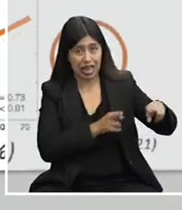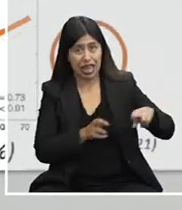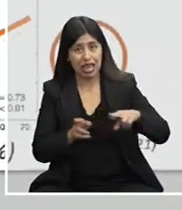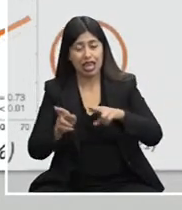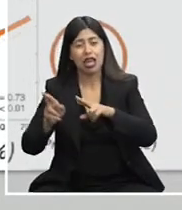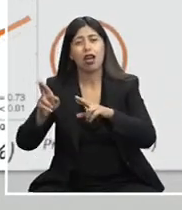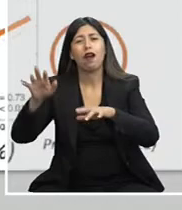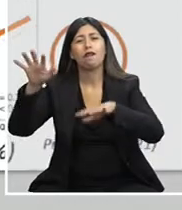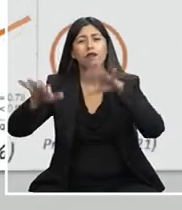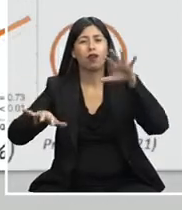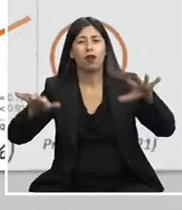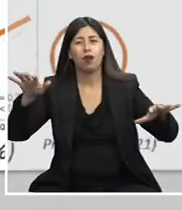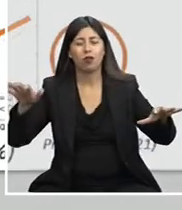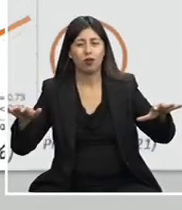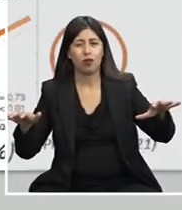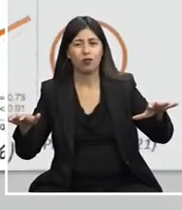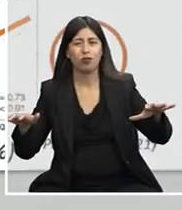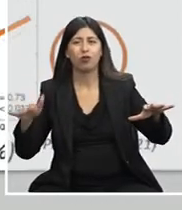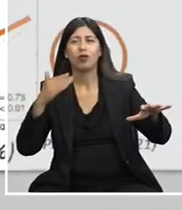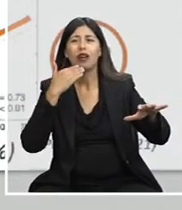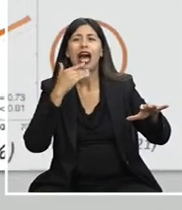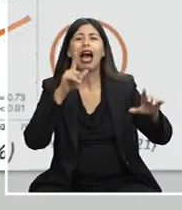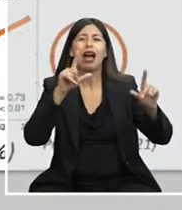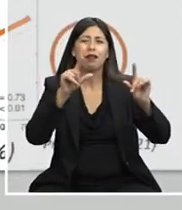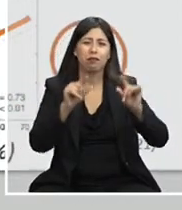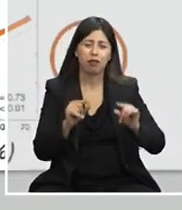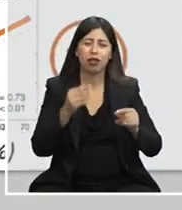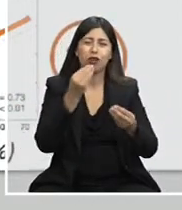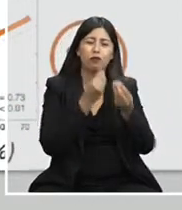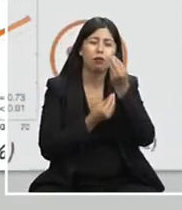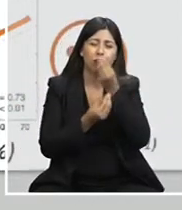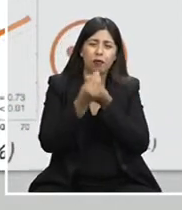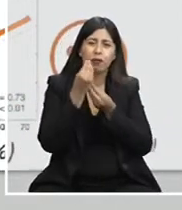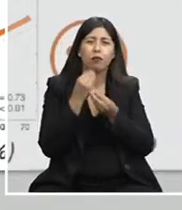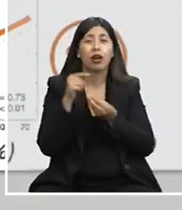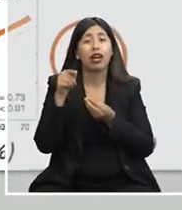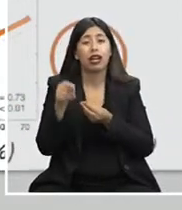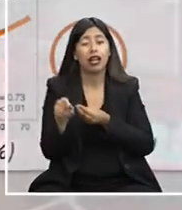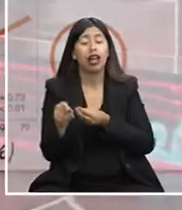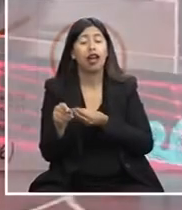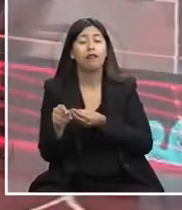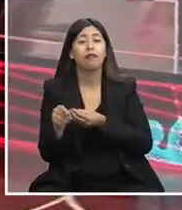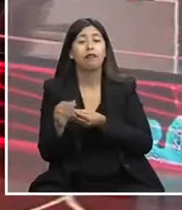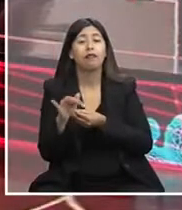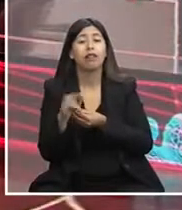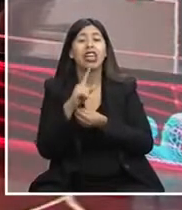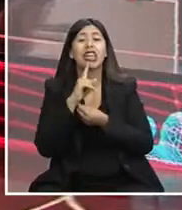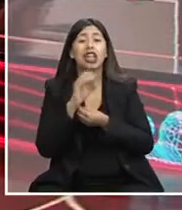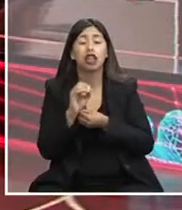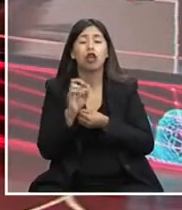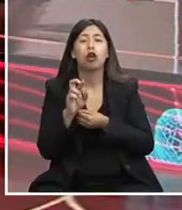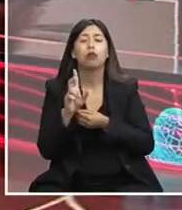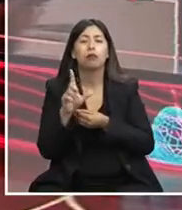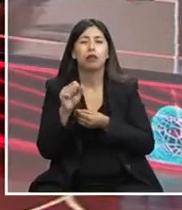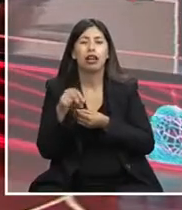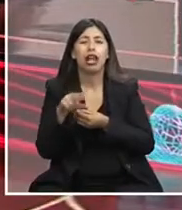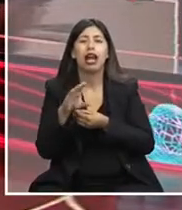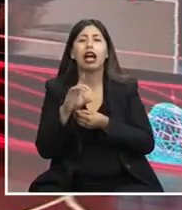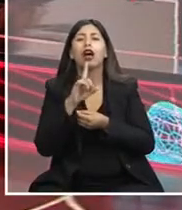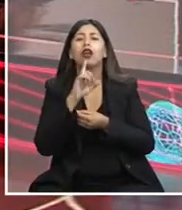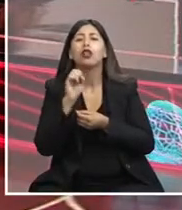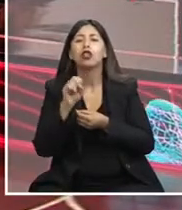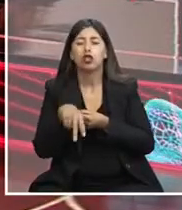to the phytoplankton. So what we've got here is a kind of an existential threat to the really diverse and productive